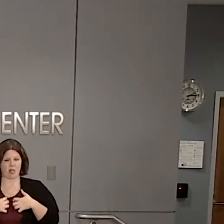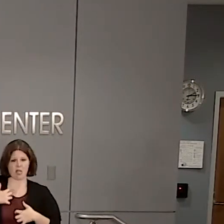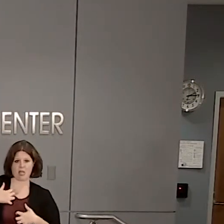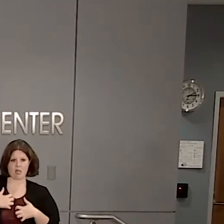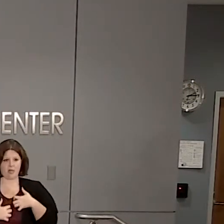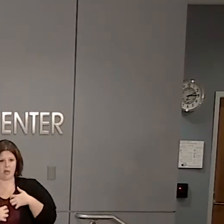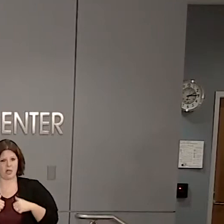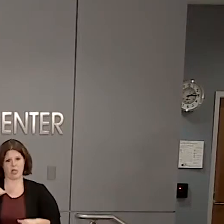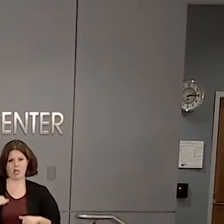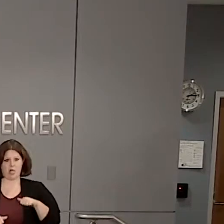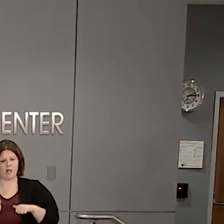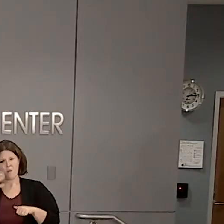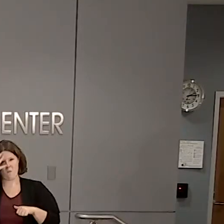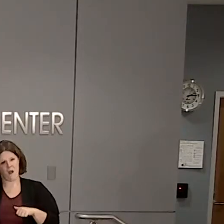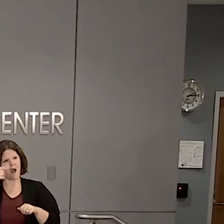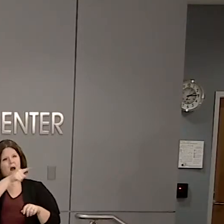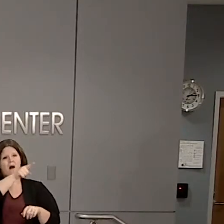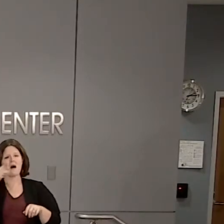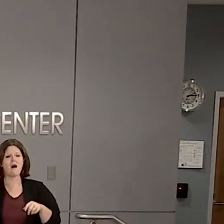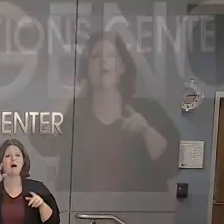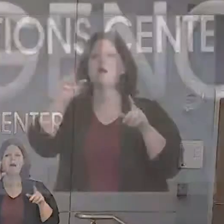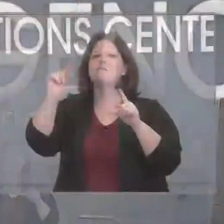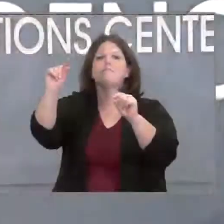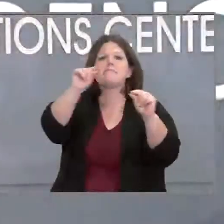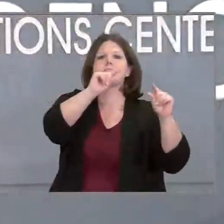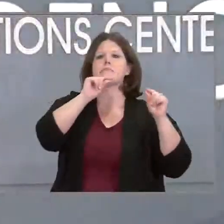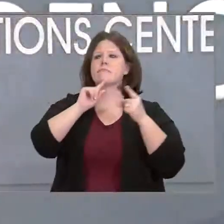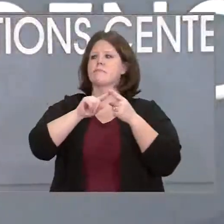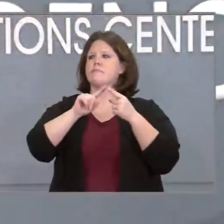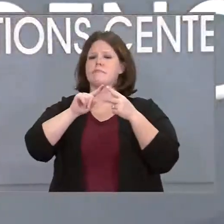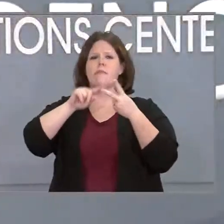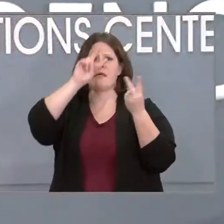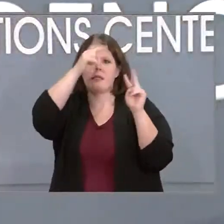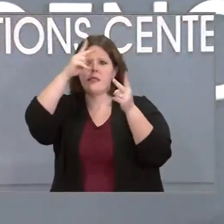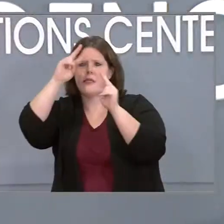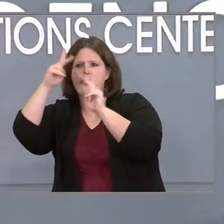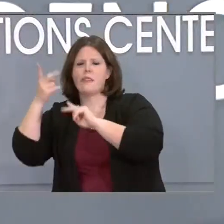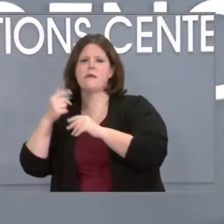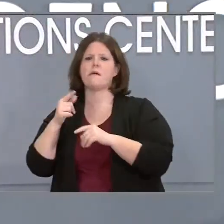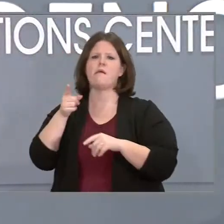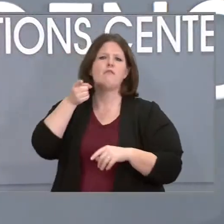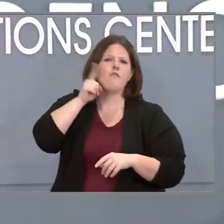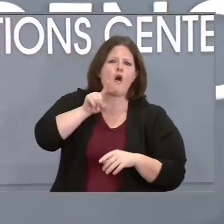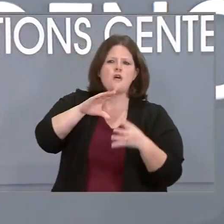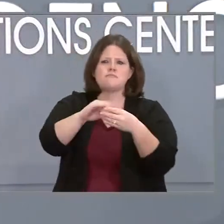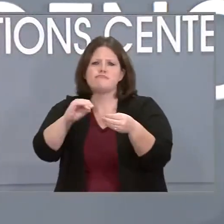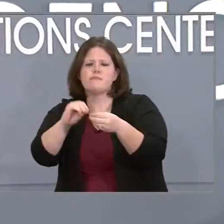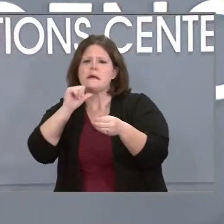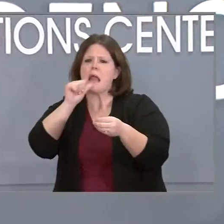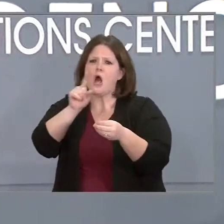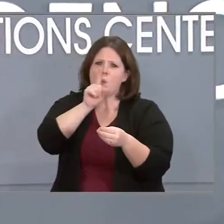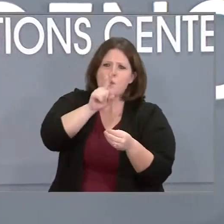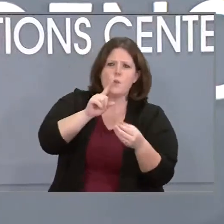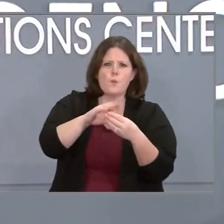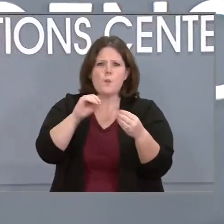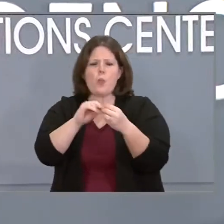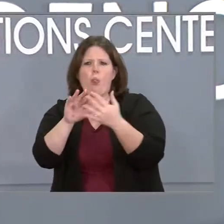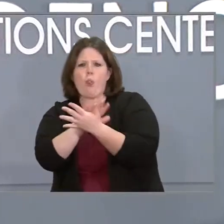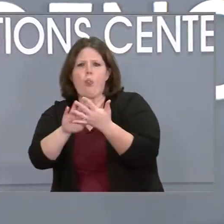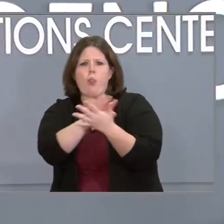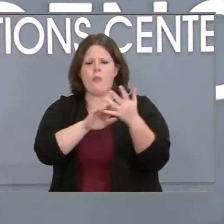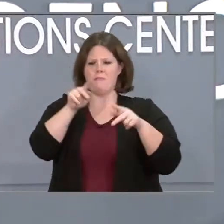gotten vaccinated yet, please talk with your doctor, a nurse, or other medical professional, or go to a reliable online health resource